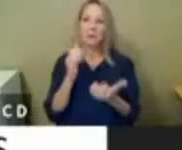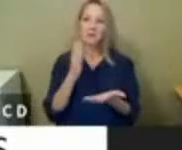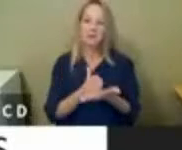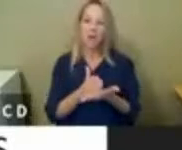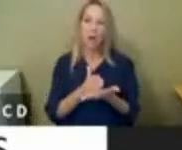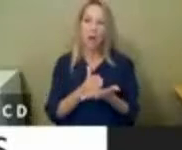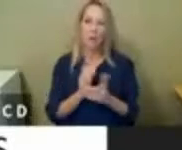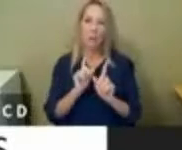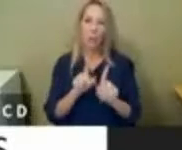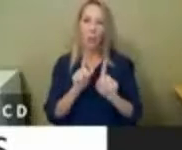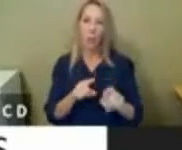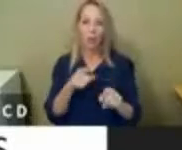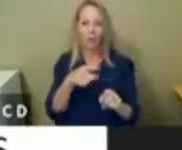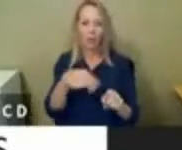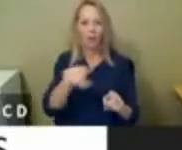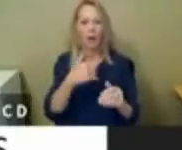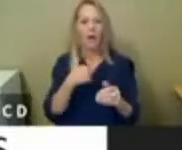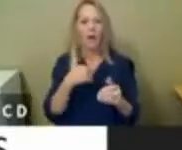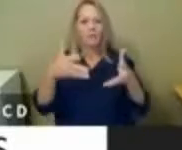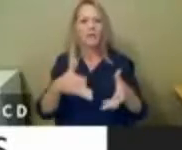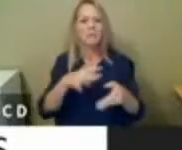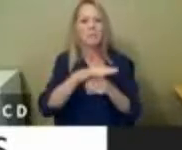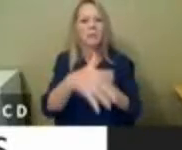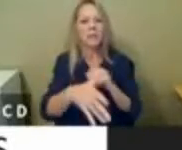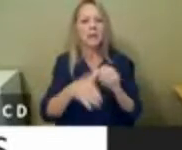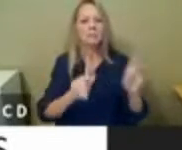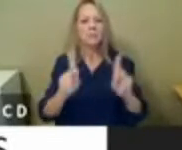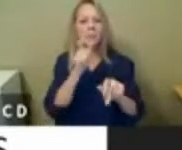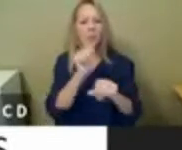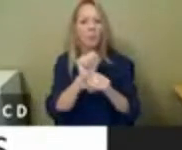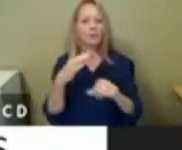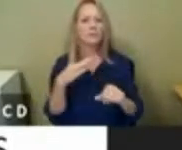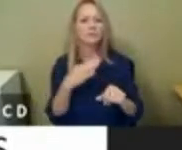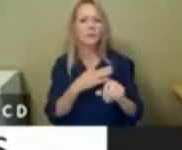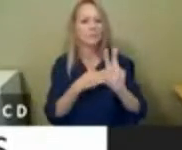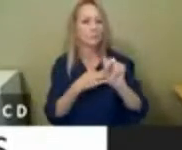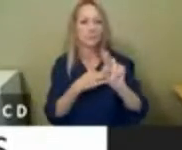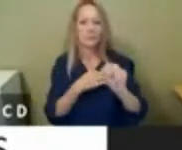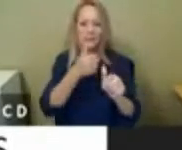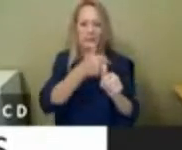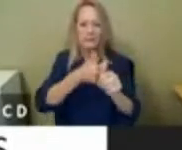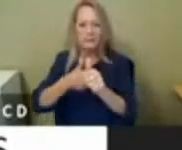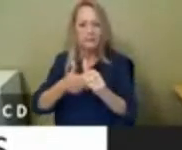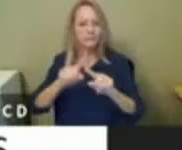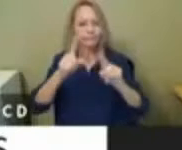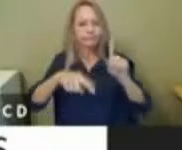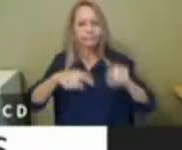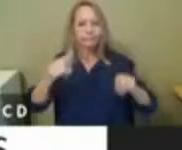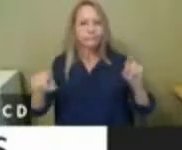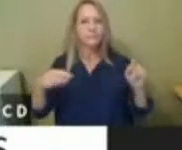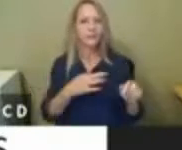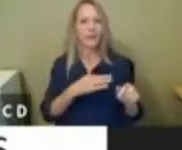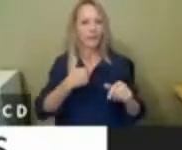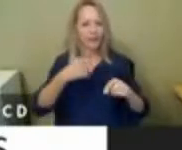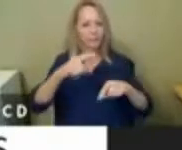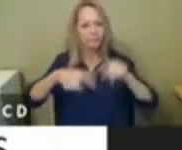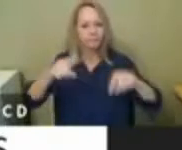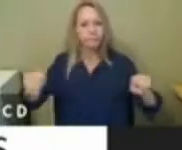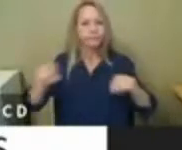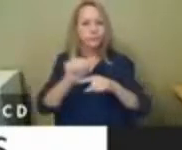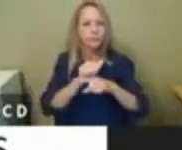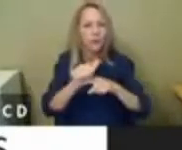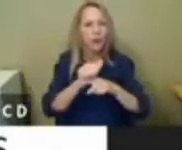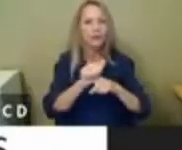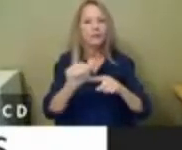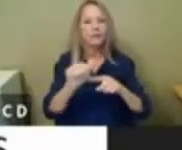to gain the right staff for the right situation. There are other staffing concerns, just the staff with COVID-19, really not an